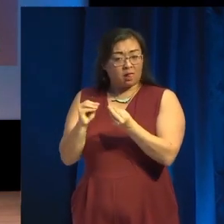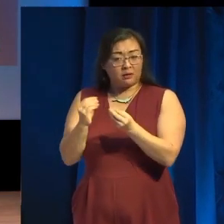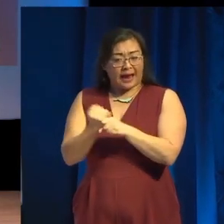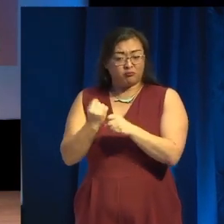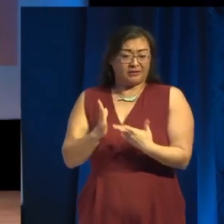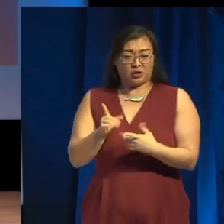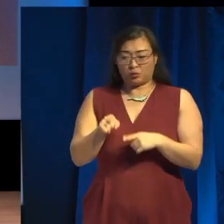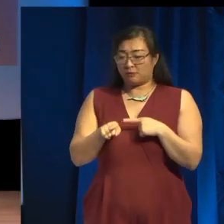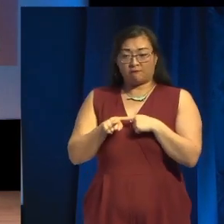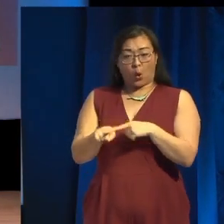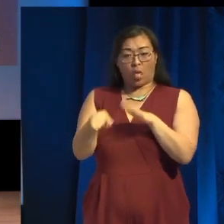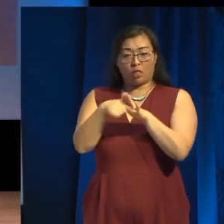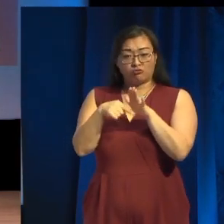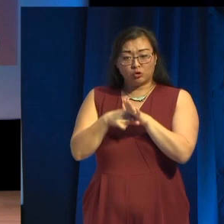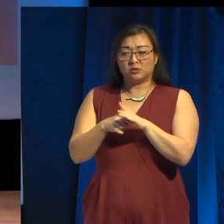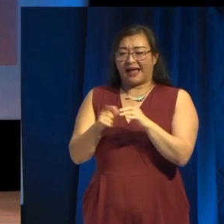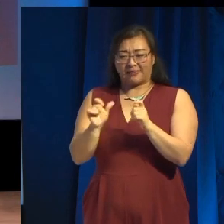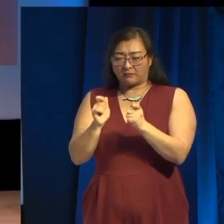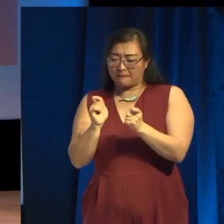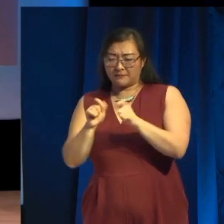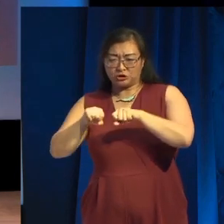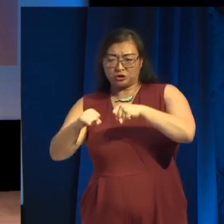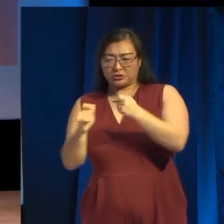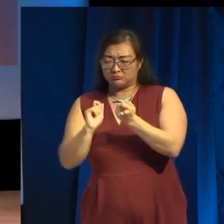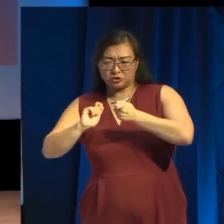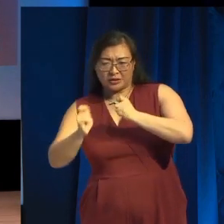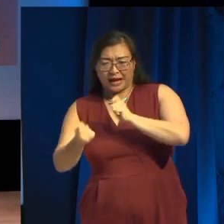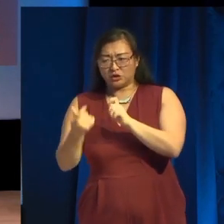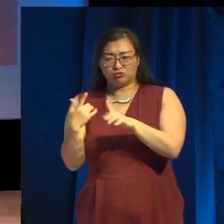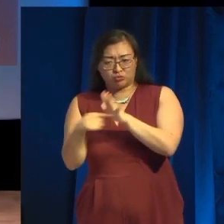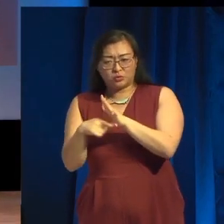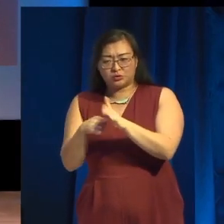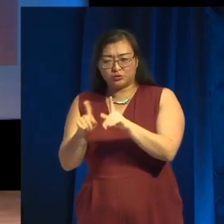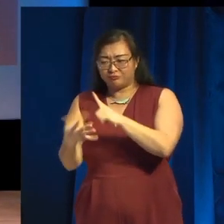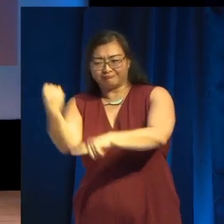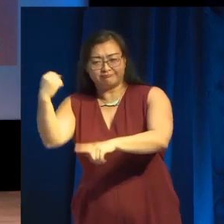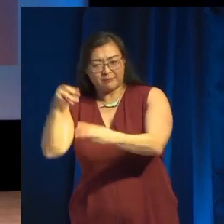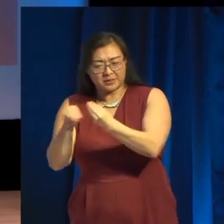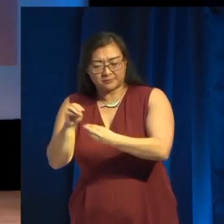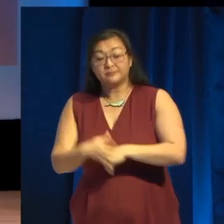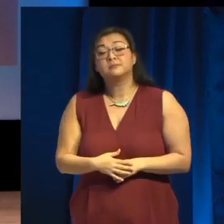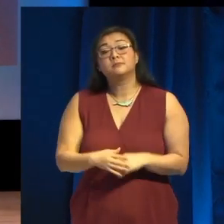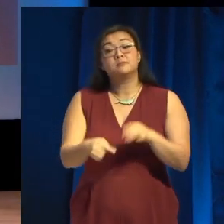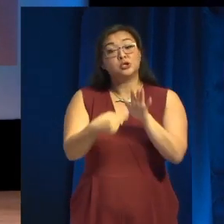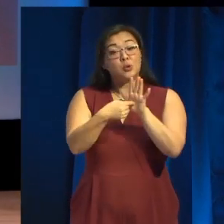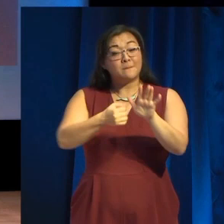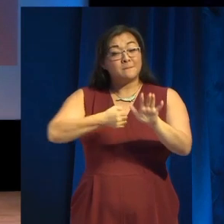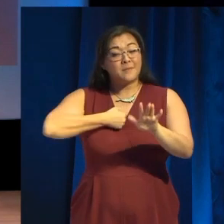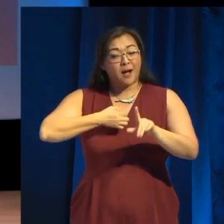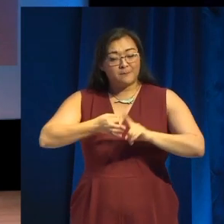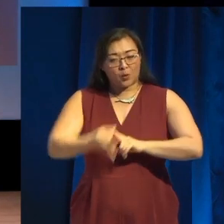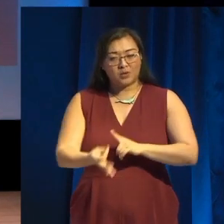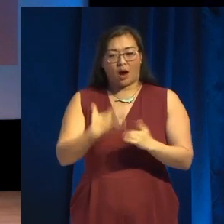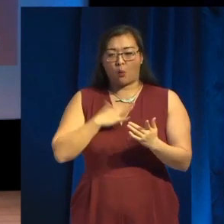rules and bending the rules in order to solve those puzzles and get to a flag. So to illustrate my point, I want to show